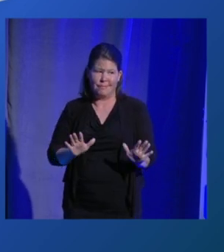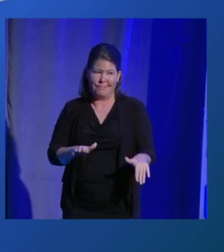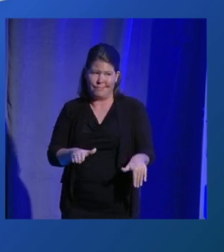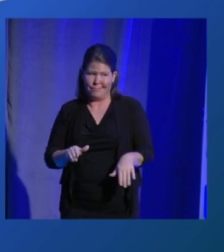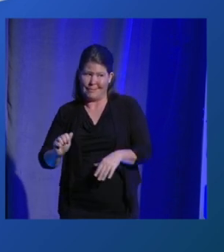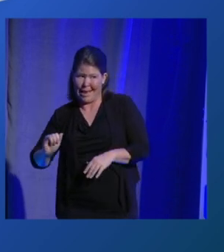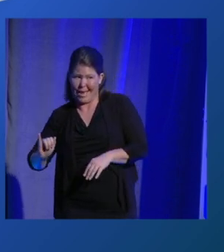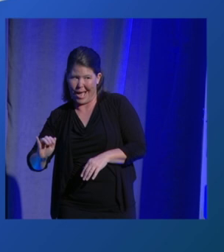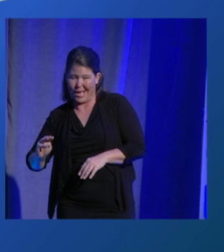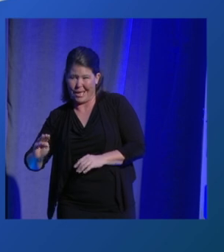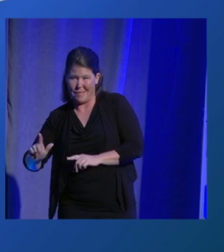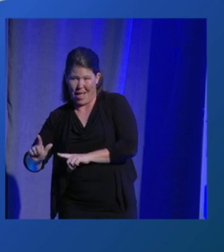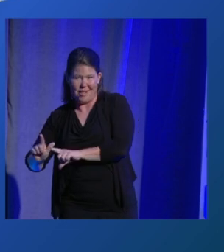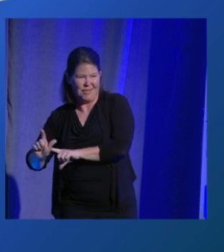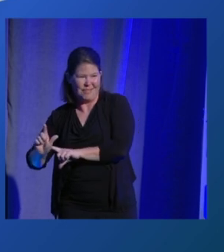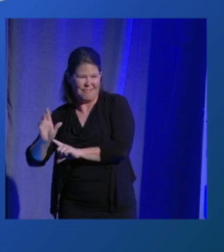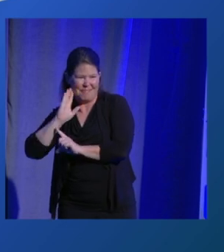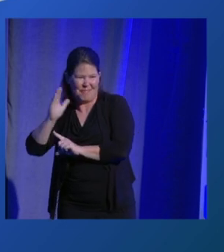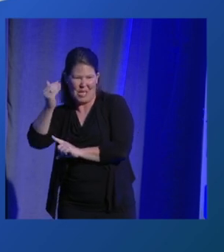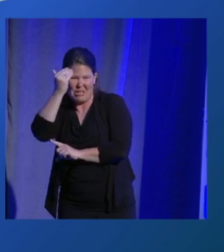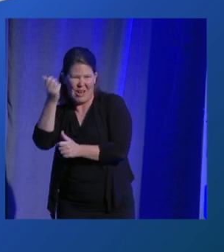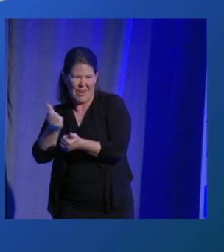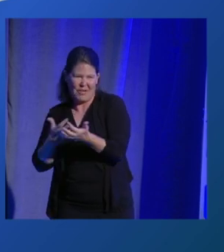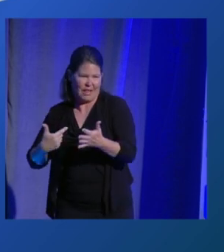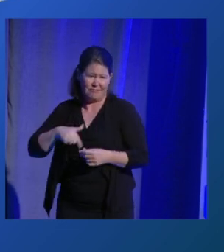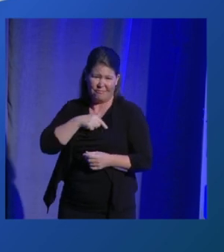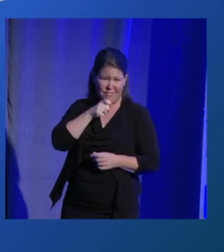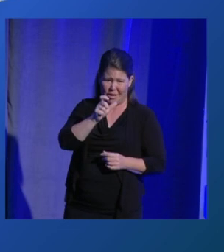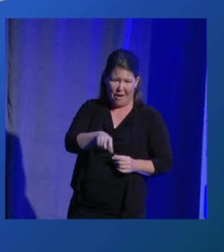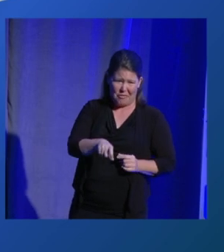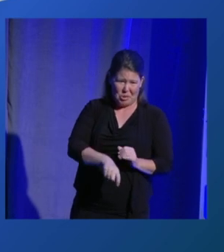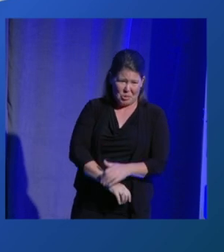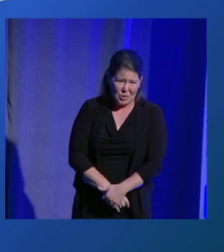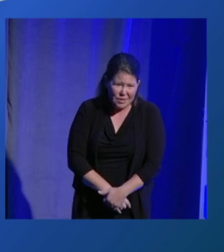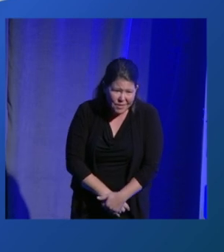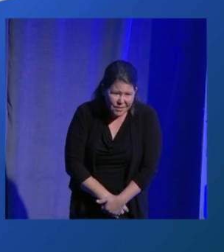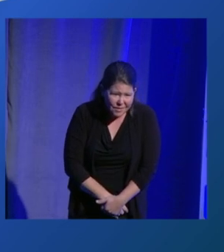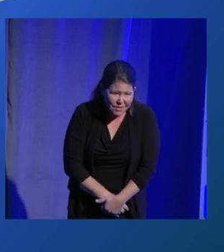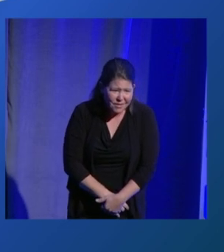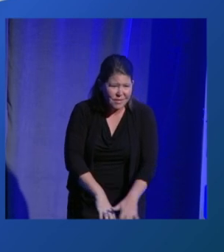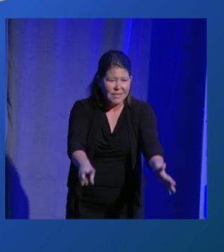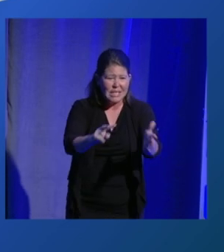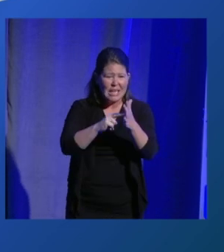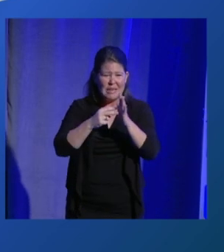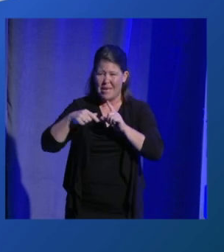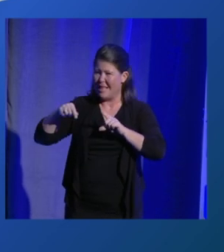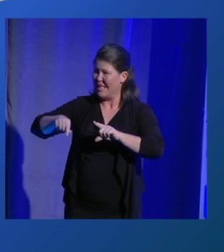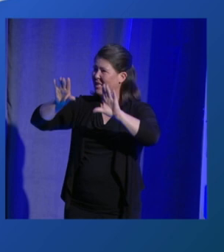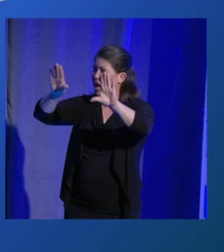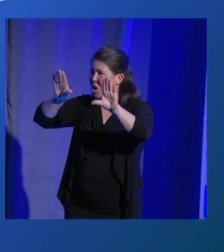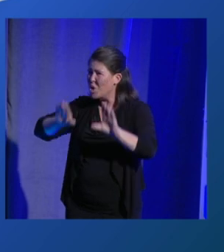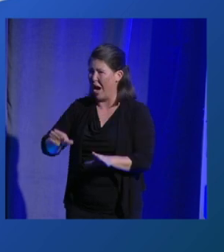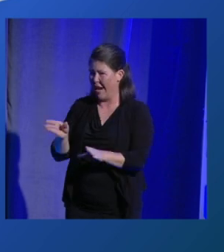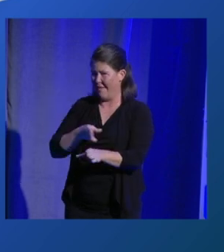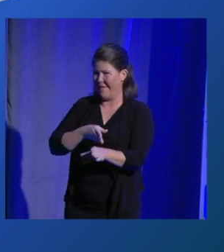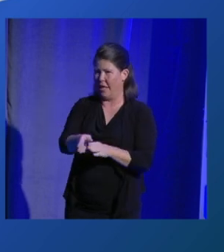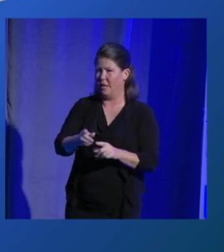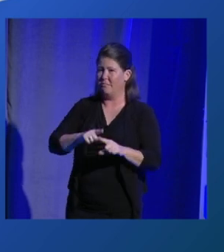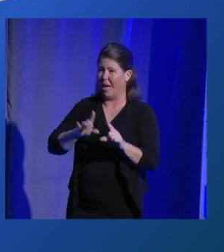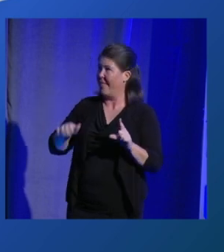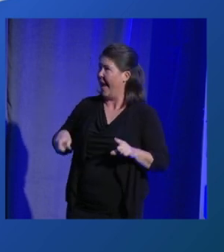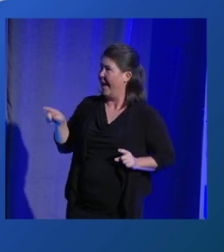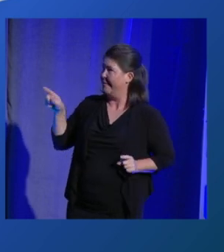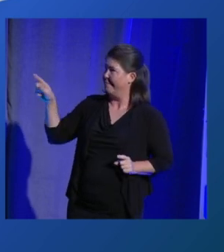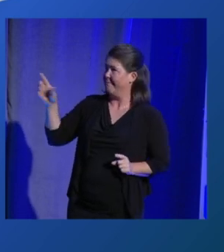in the future um but uh it's a great field to be in this however is my favorite